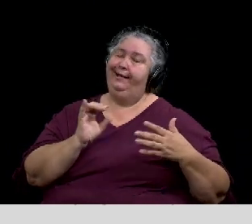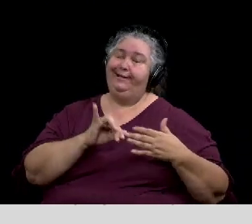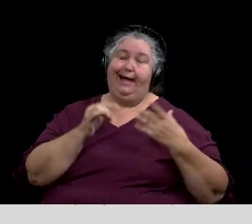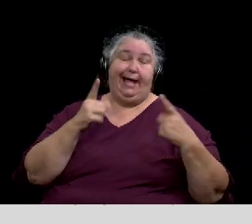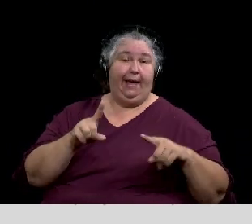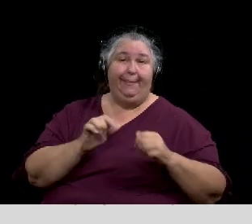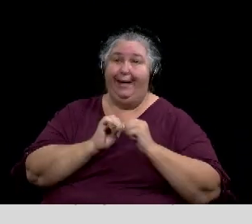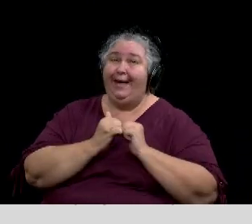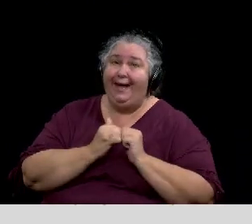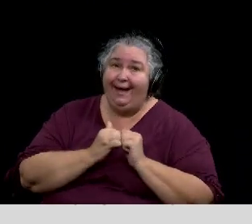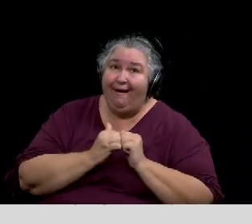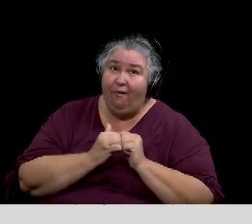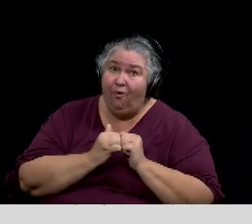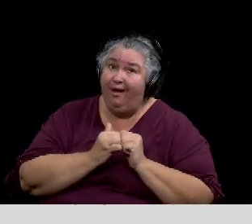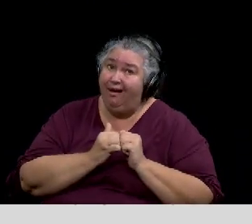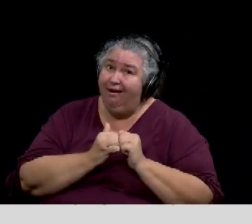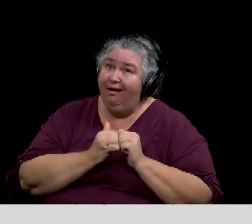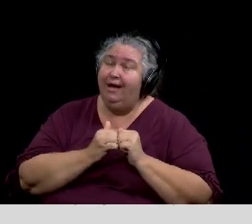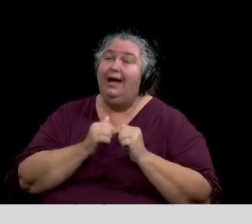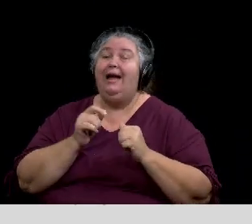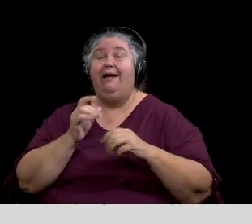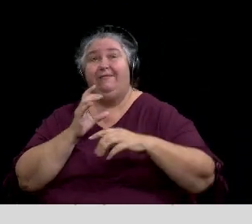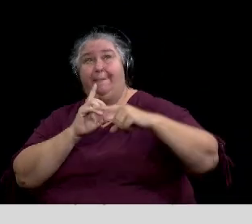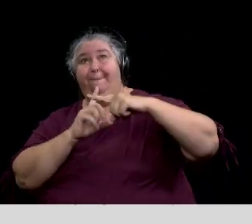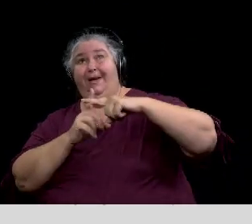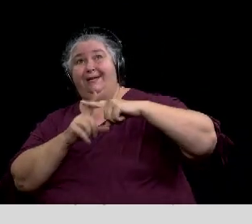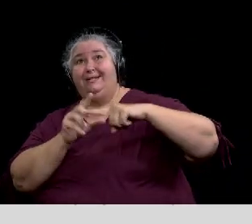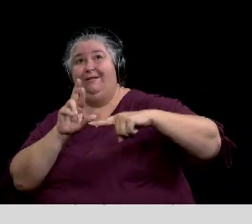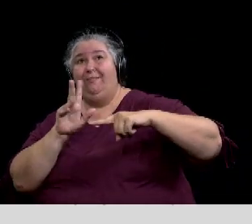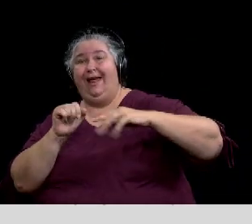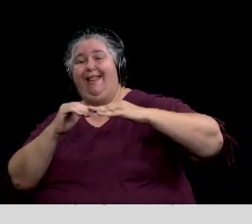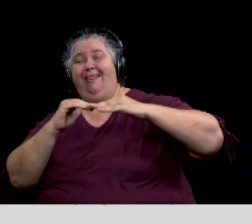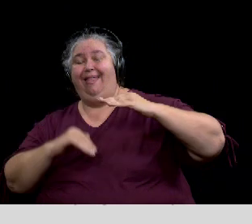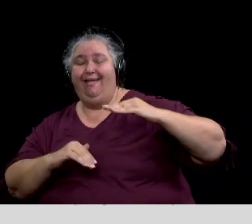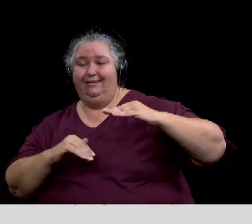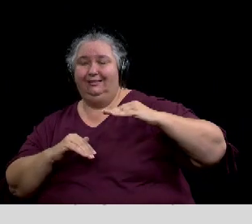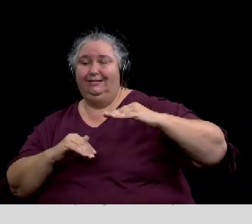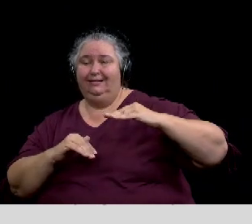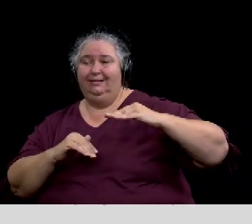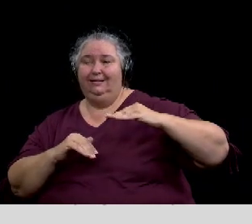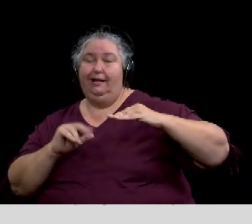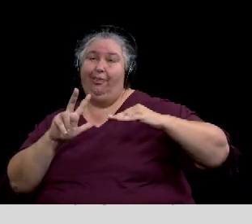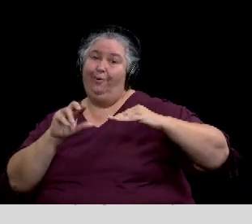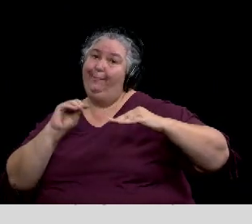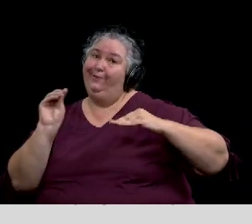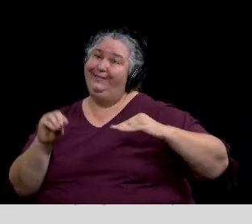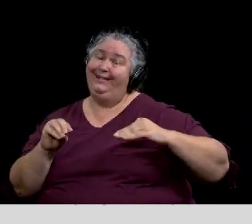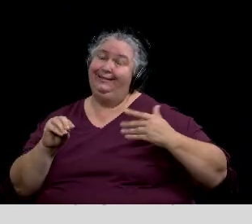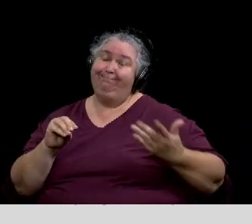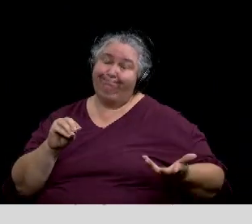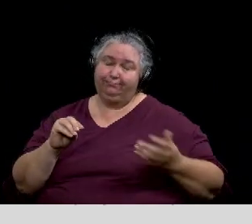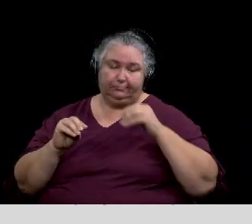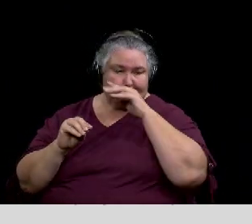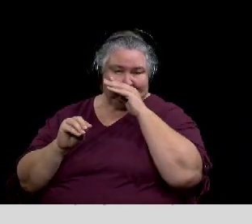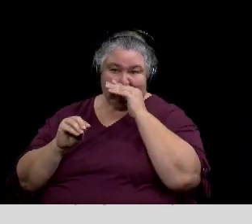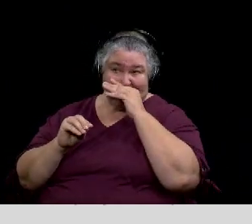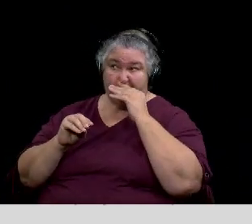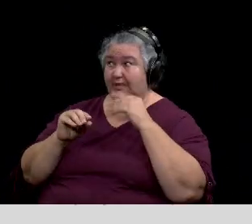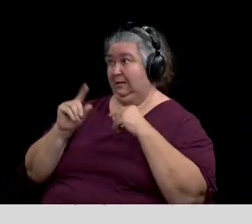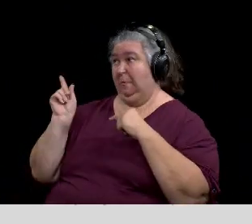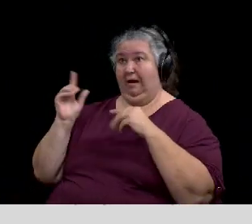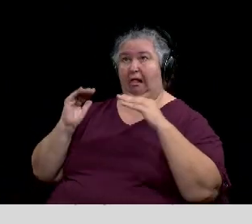we were able to get our positivity rate less than 3%. And so you see we've been in